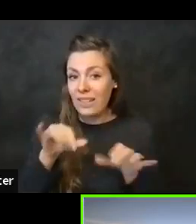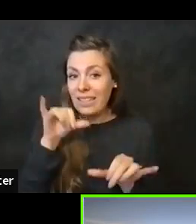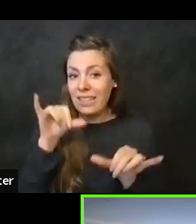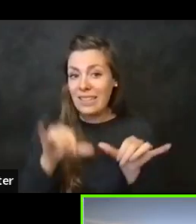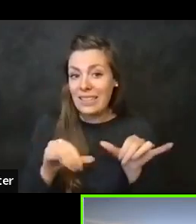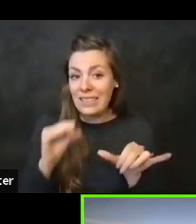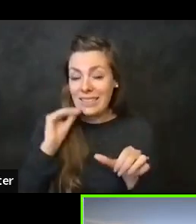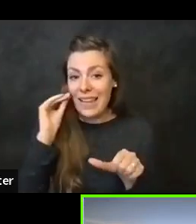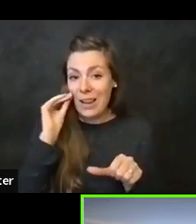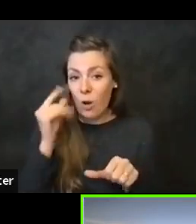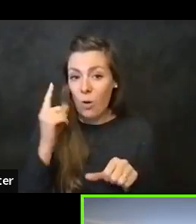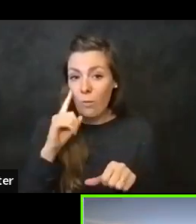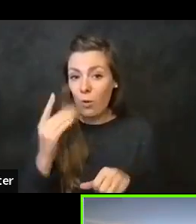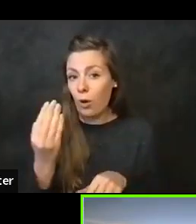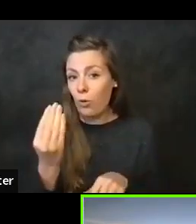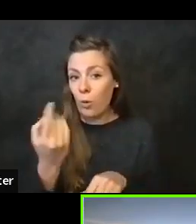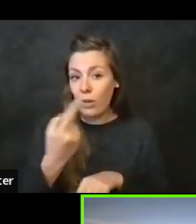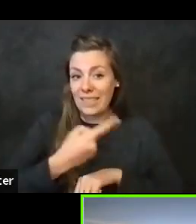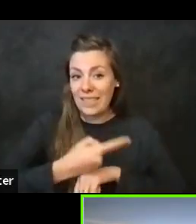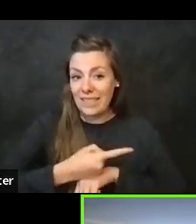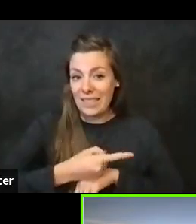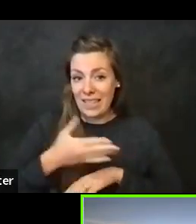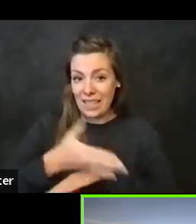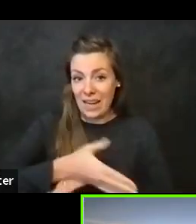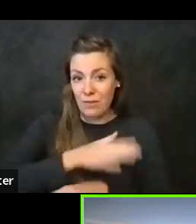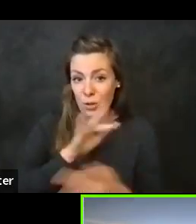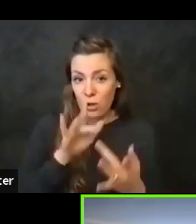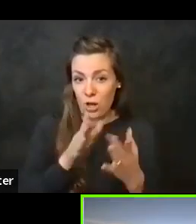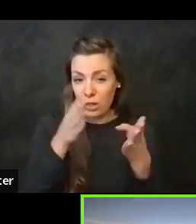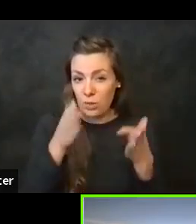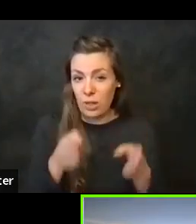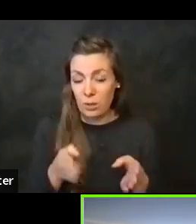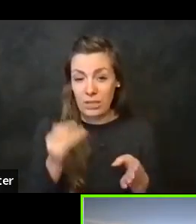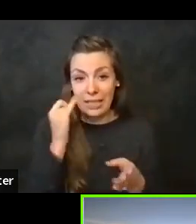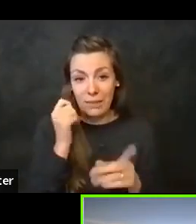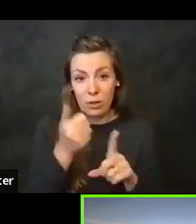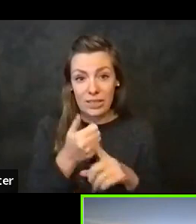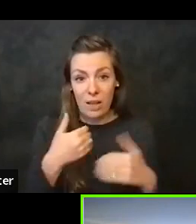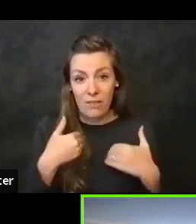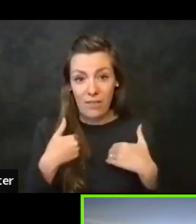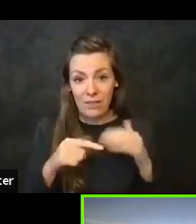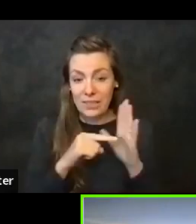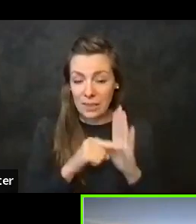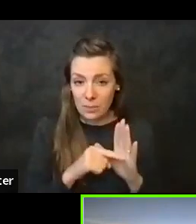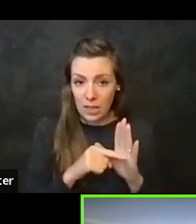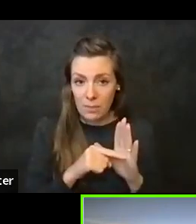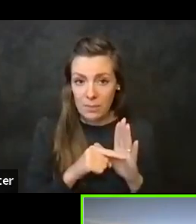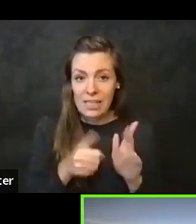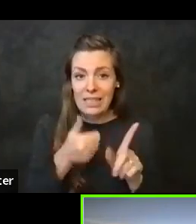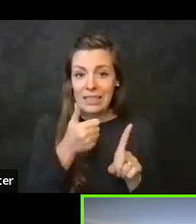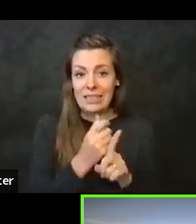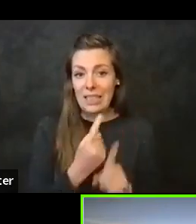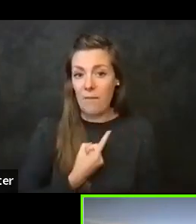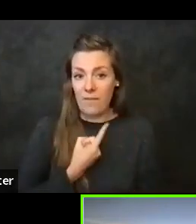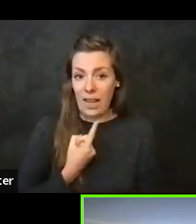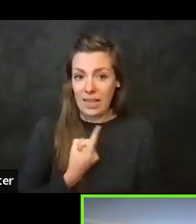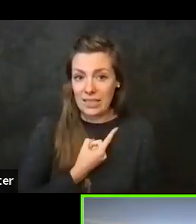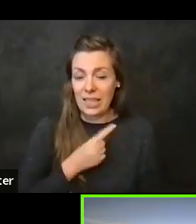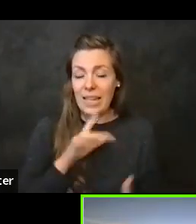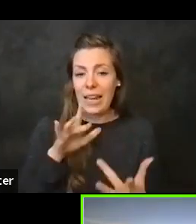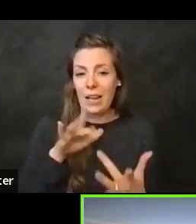last contact with a person who has COVID-19. If you have symptoms, immediately self-isolate and contact your healthcare